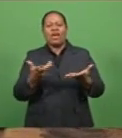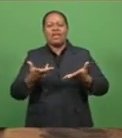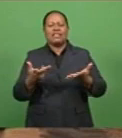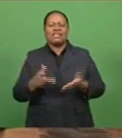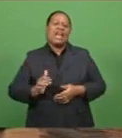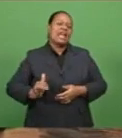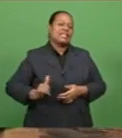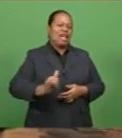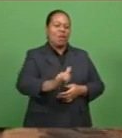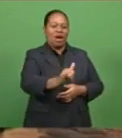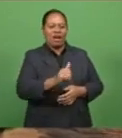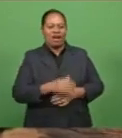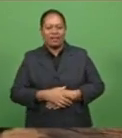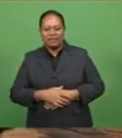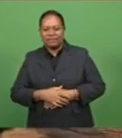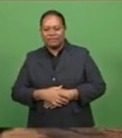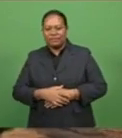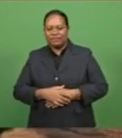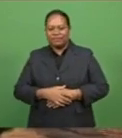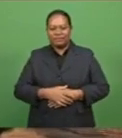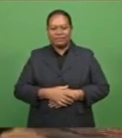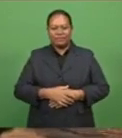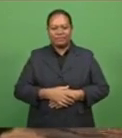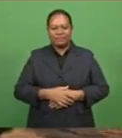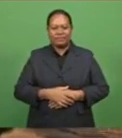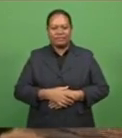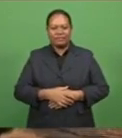Island in the Yasawas by Fatima Sideka.